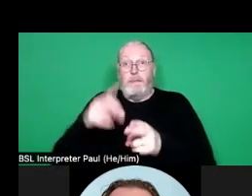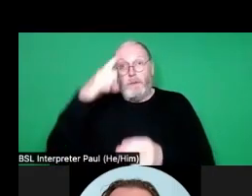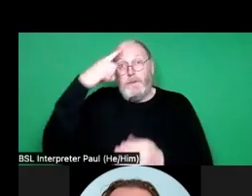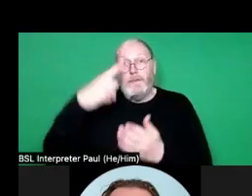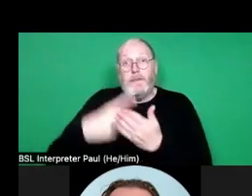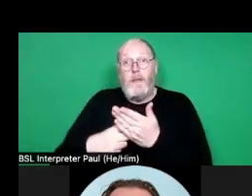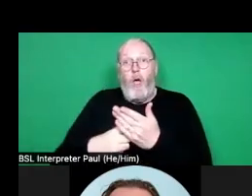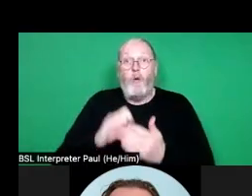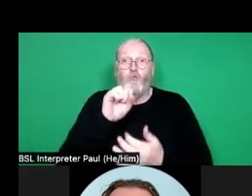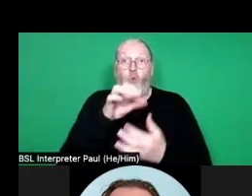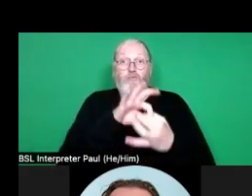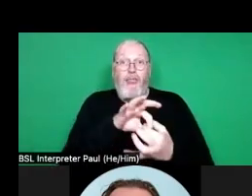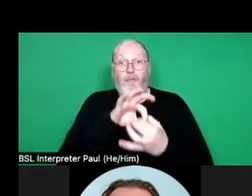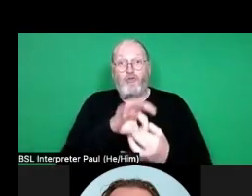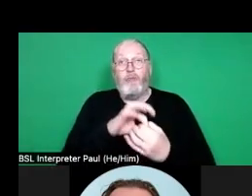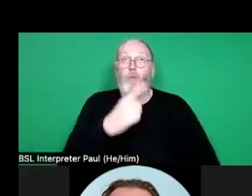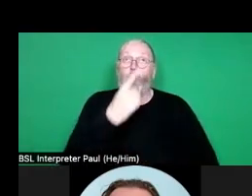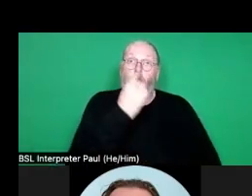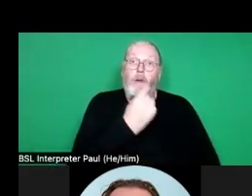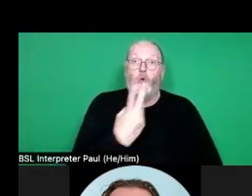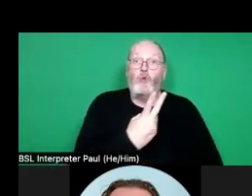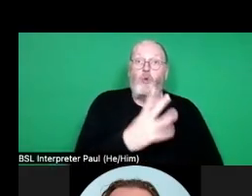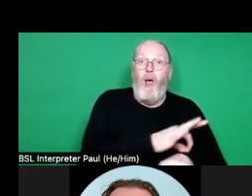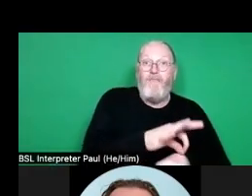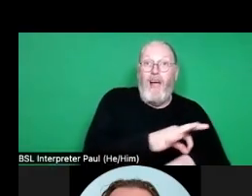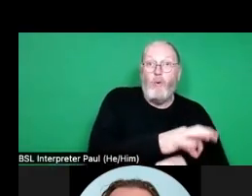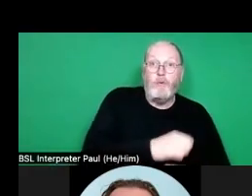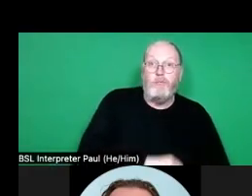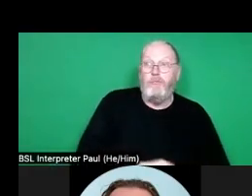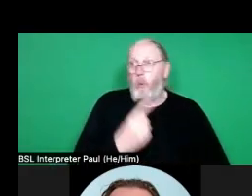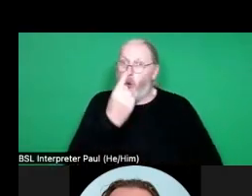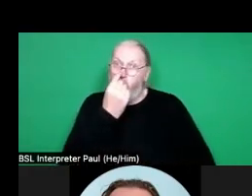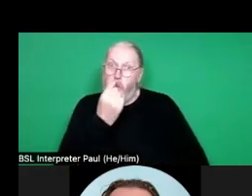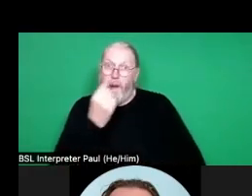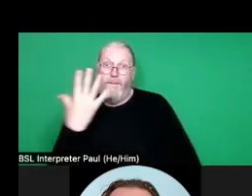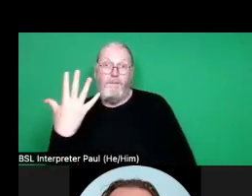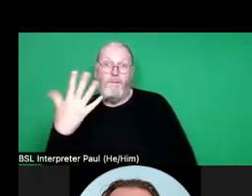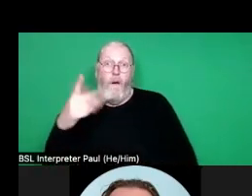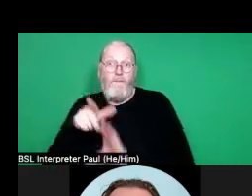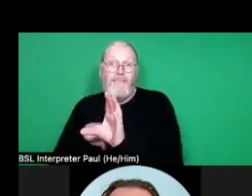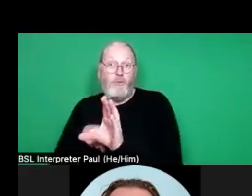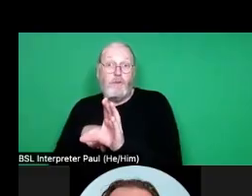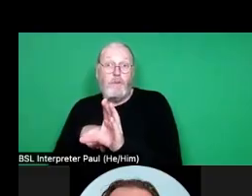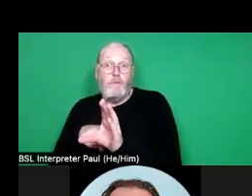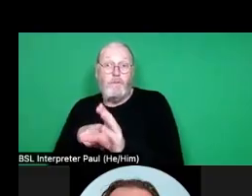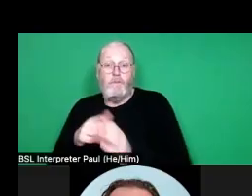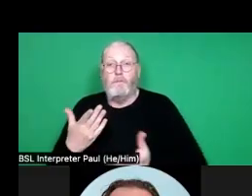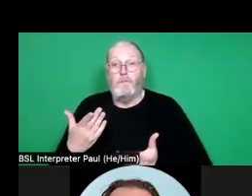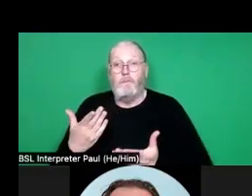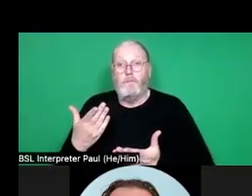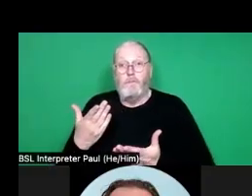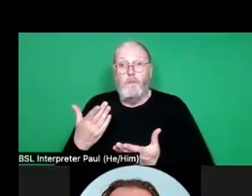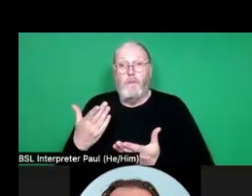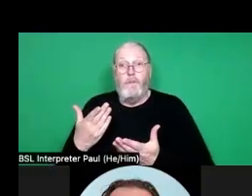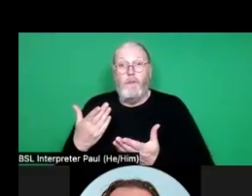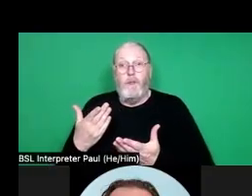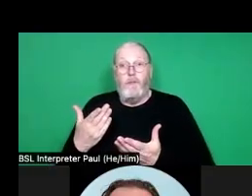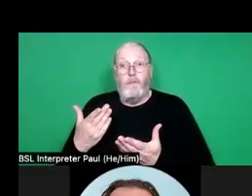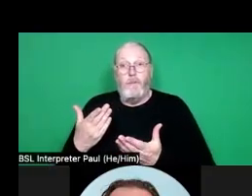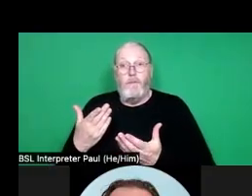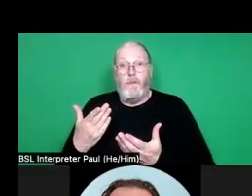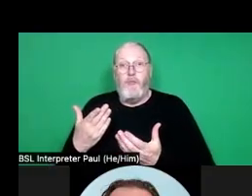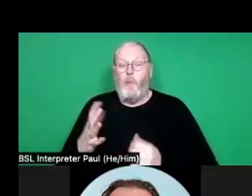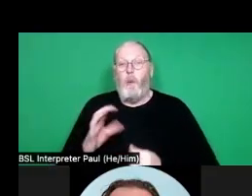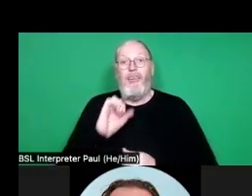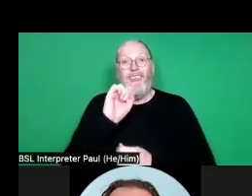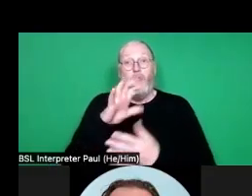be 5 years relationship. And during this time of this period of relationships, the matched